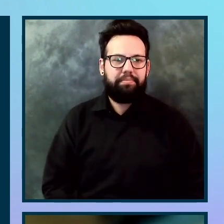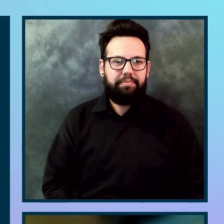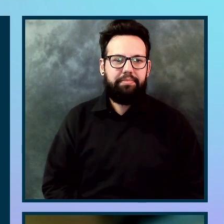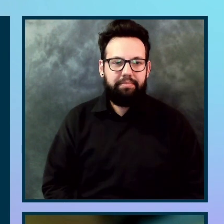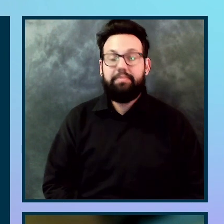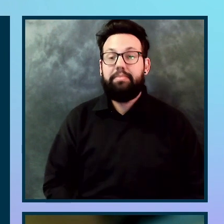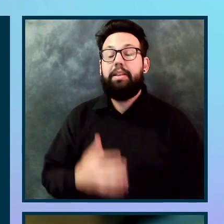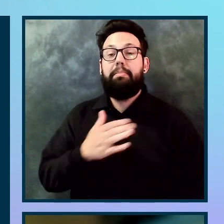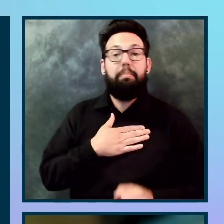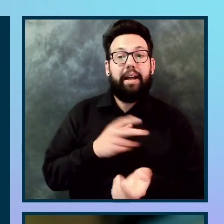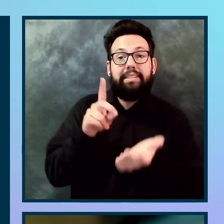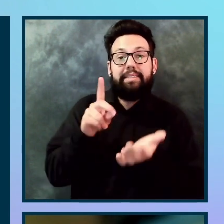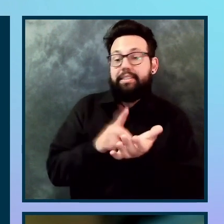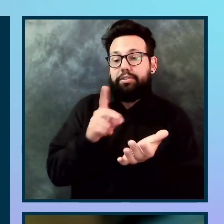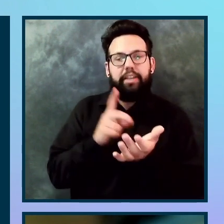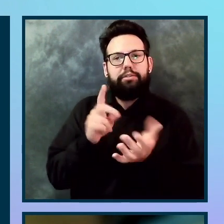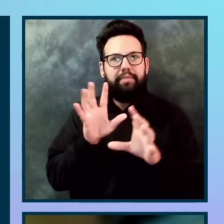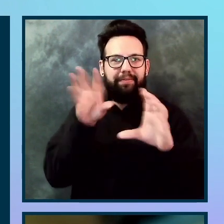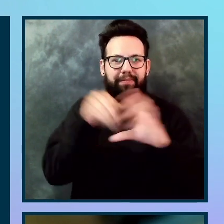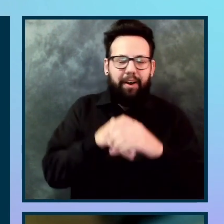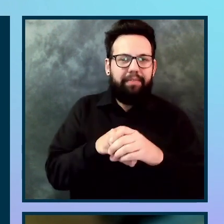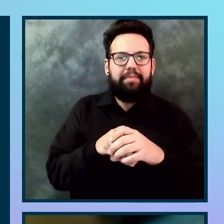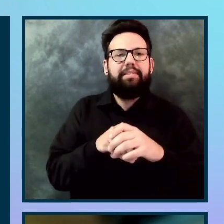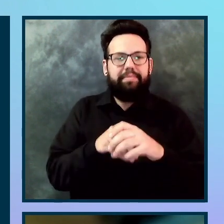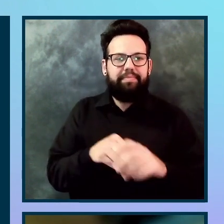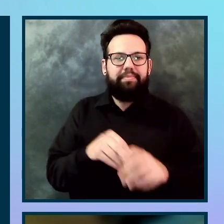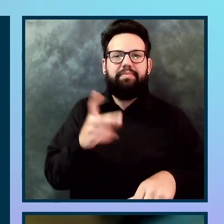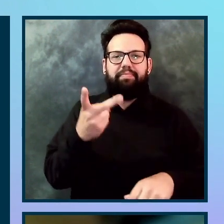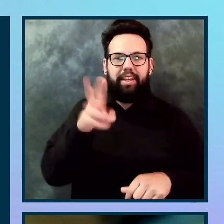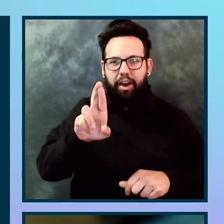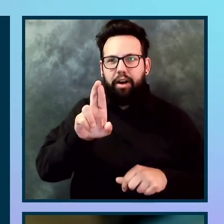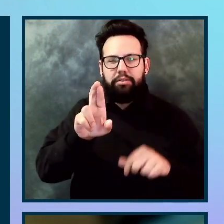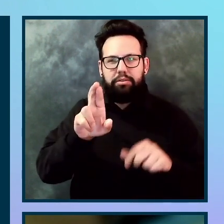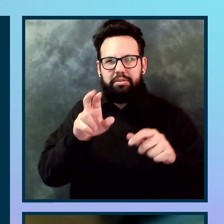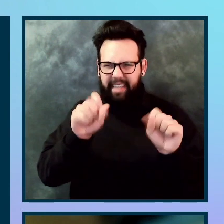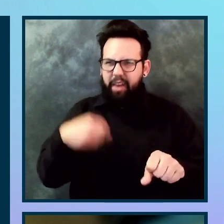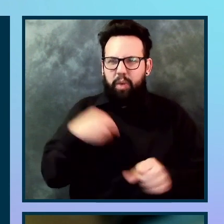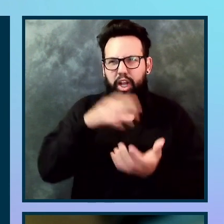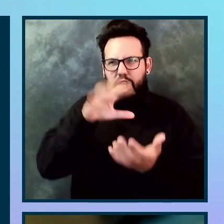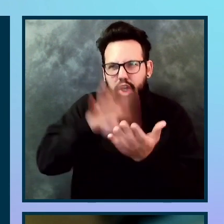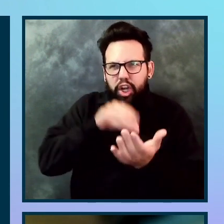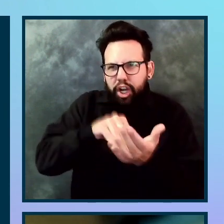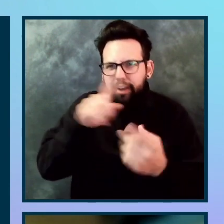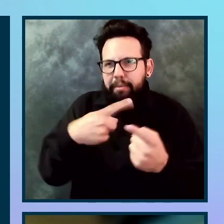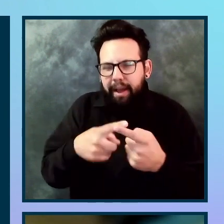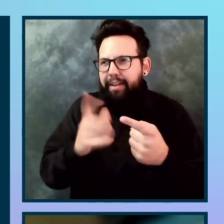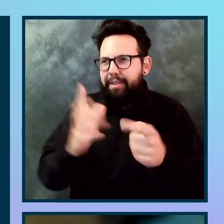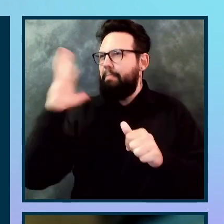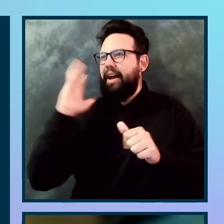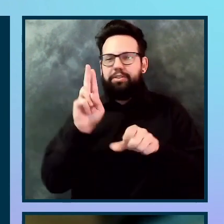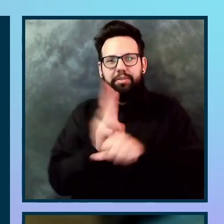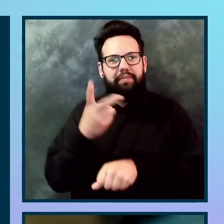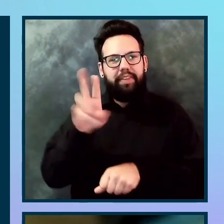my dissertation using virtual reality to see if we could actually learn about the past using VR. And on the screen, we have an